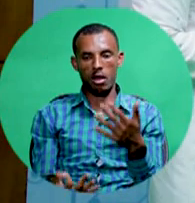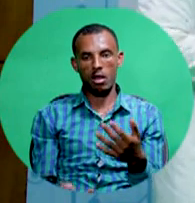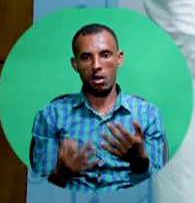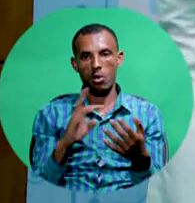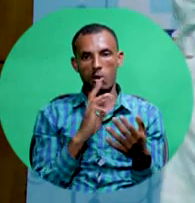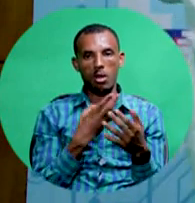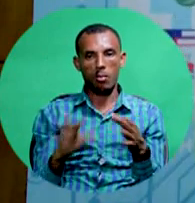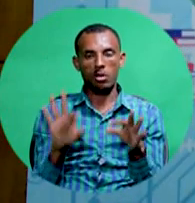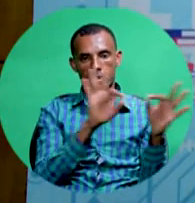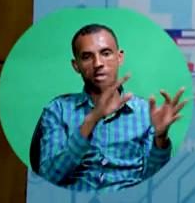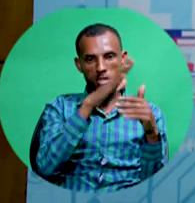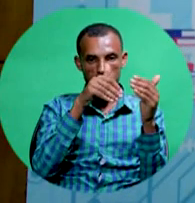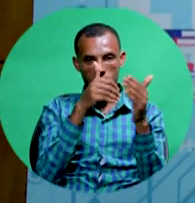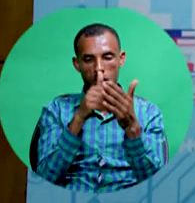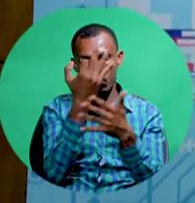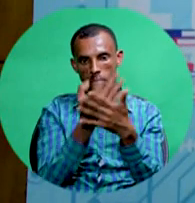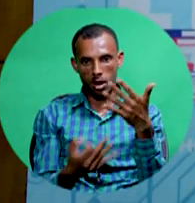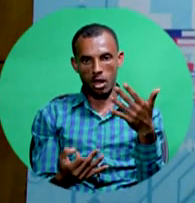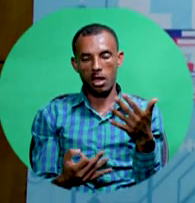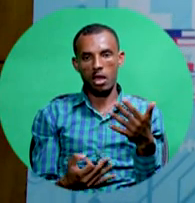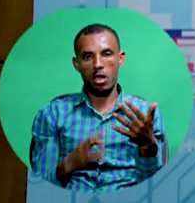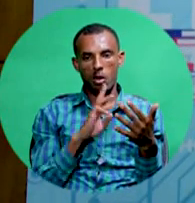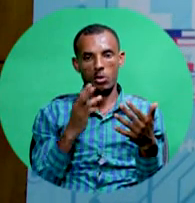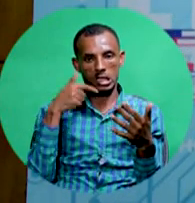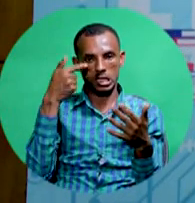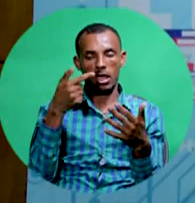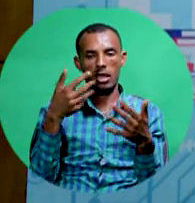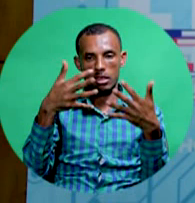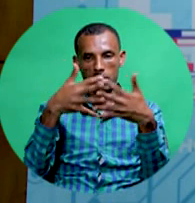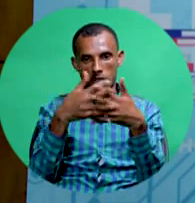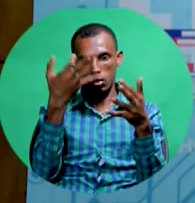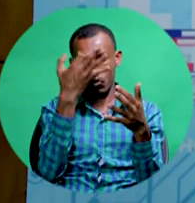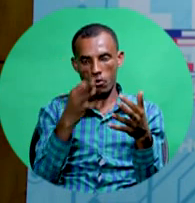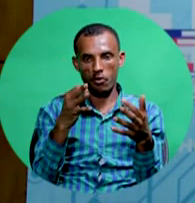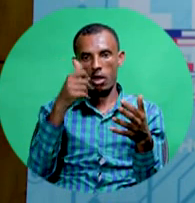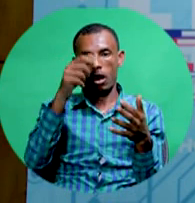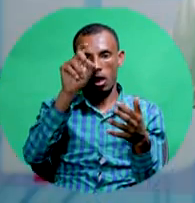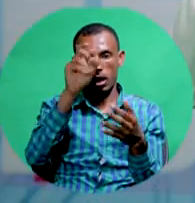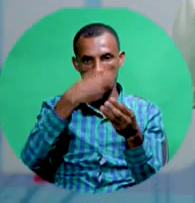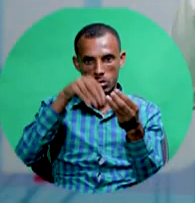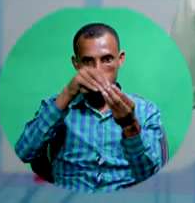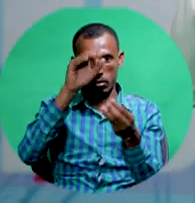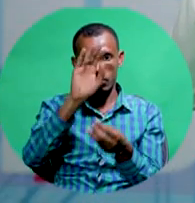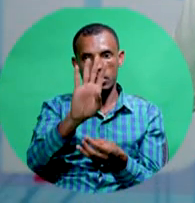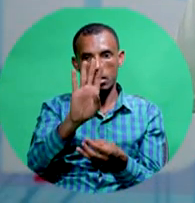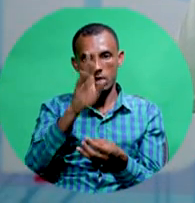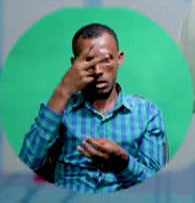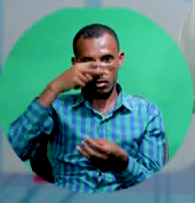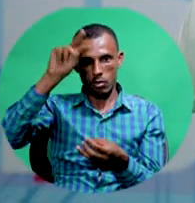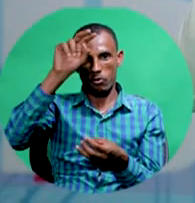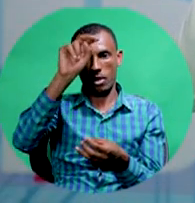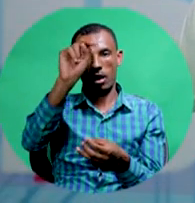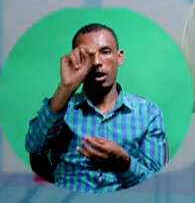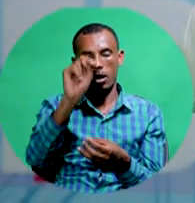put the general formula to remind you. We say it's the integration of ax plus b the power of